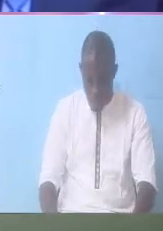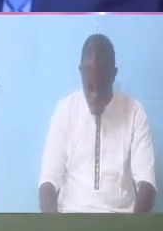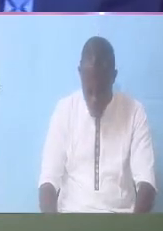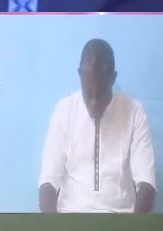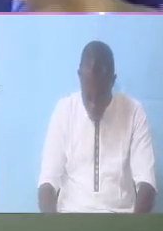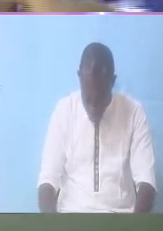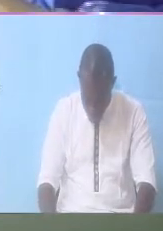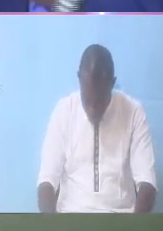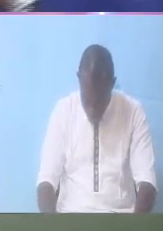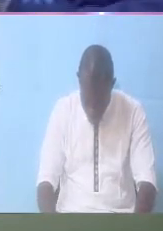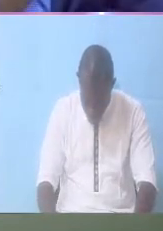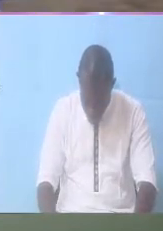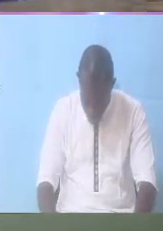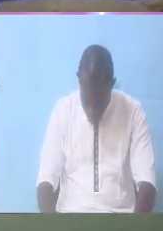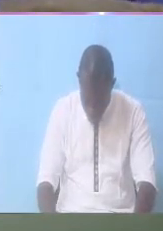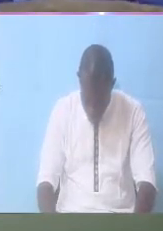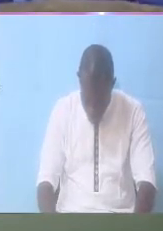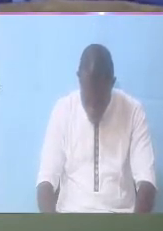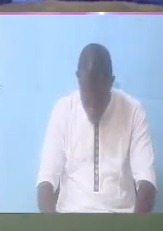not.